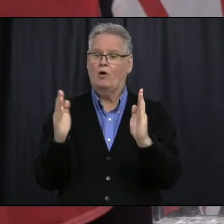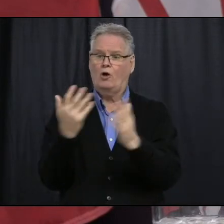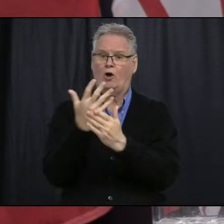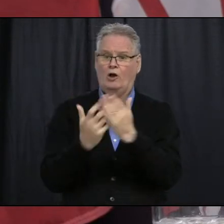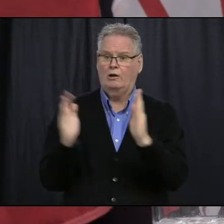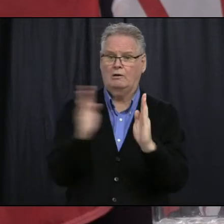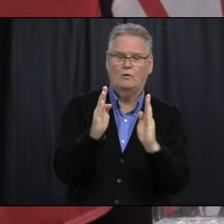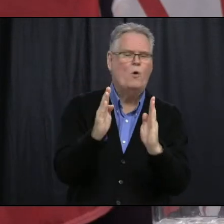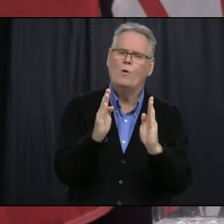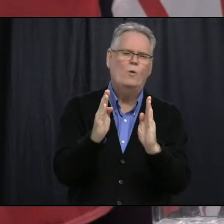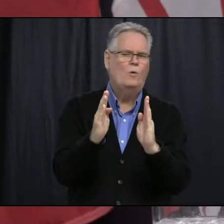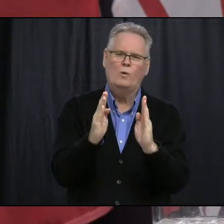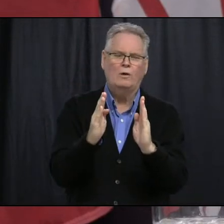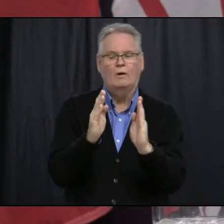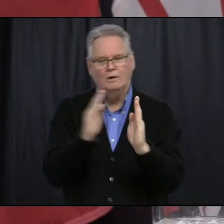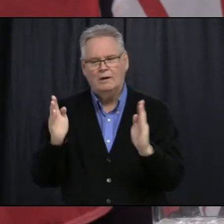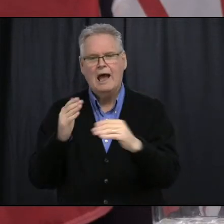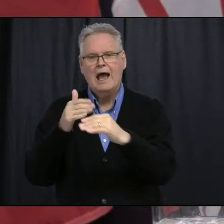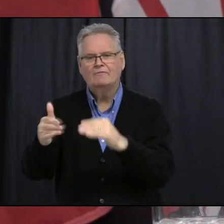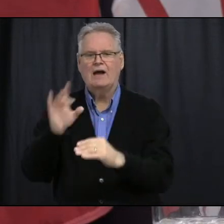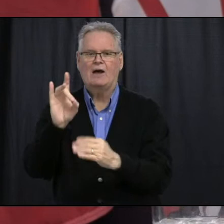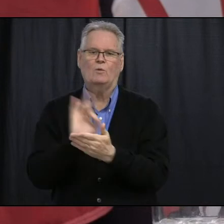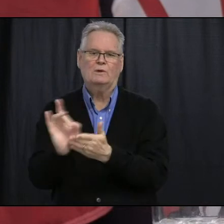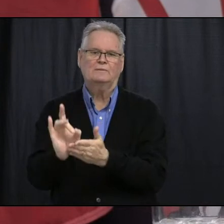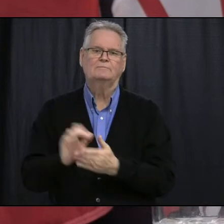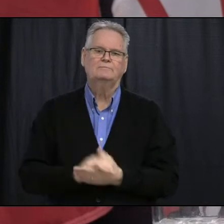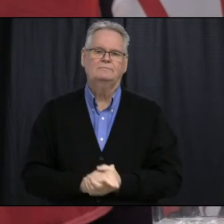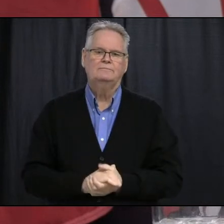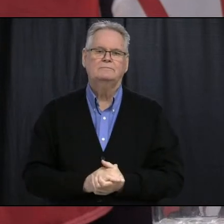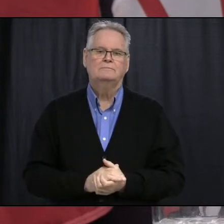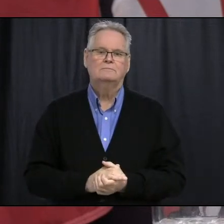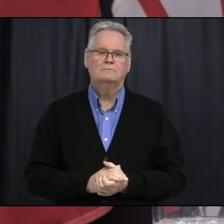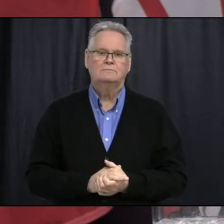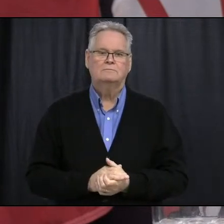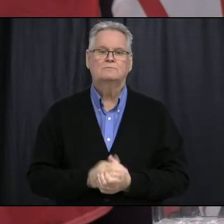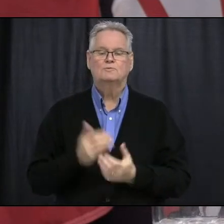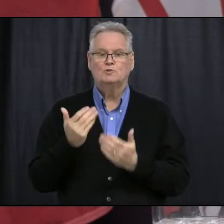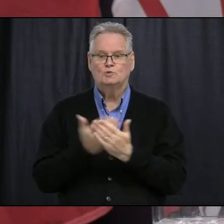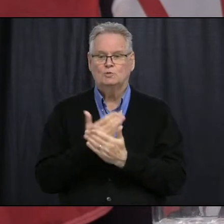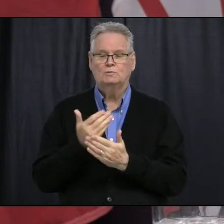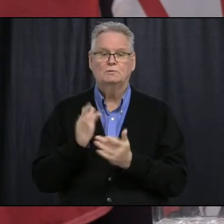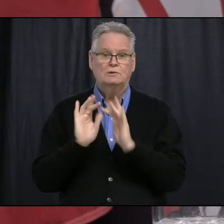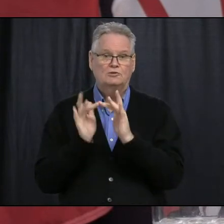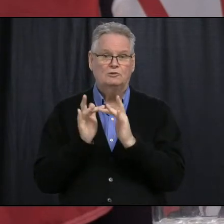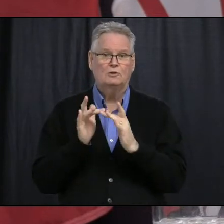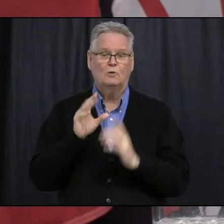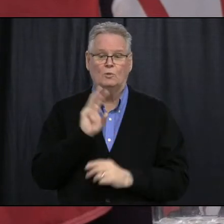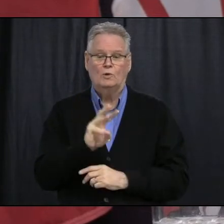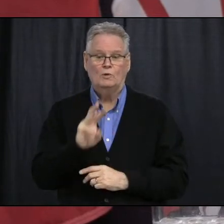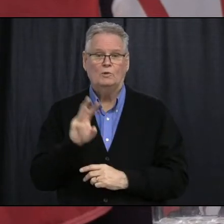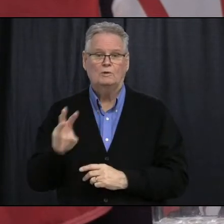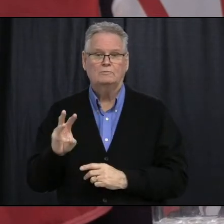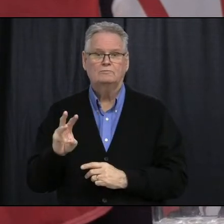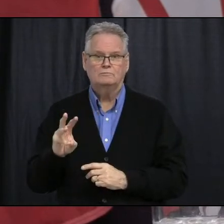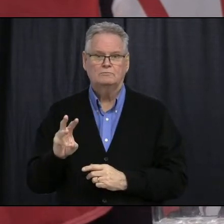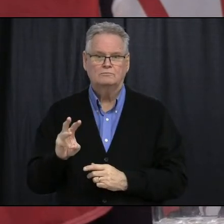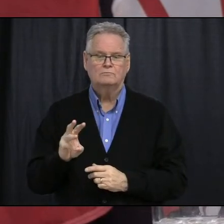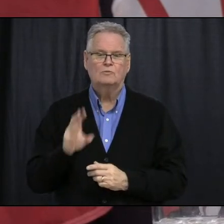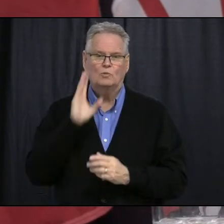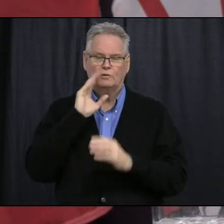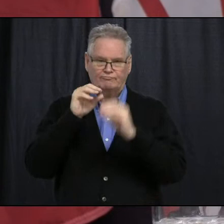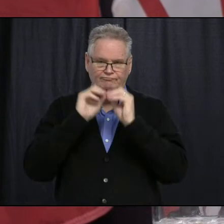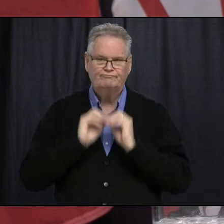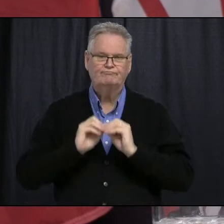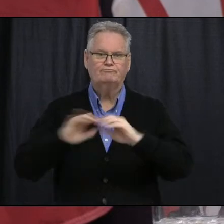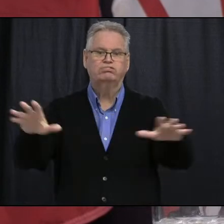and go live tomorrow. This will make a search function available, which should facilitate people looking for